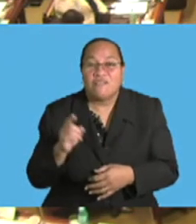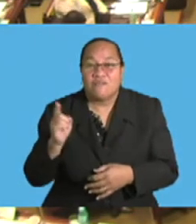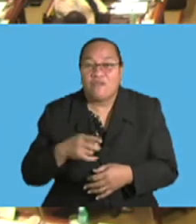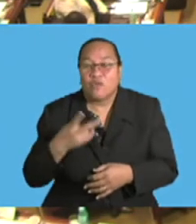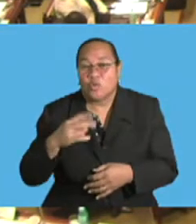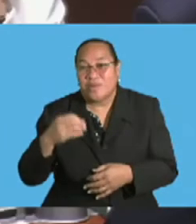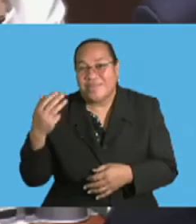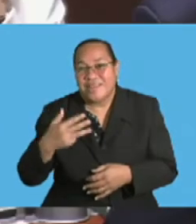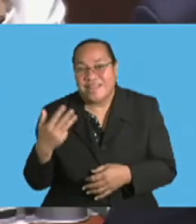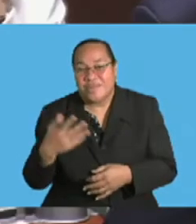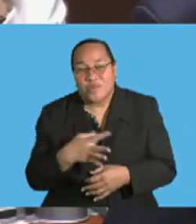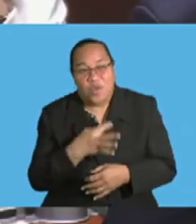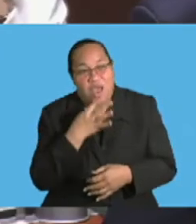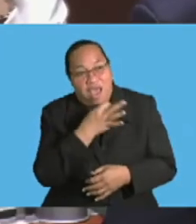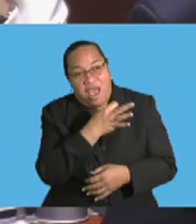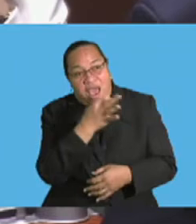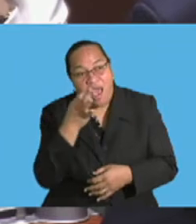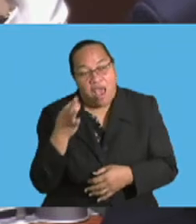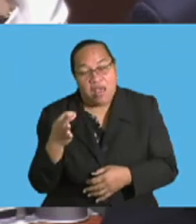the opposition member of the House,